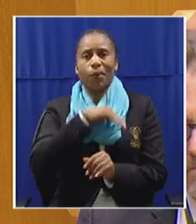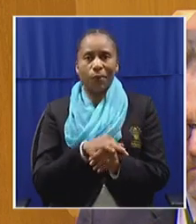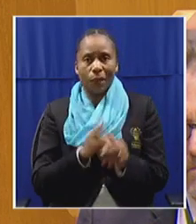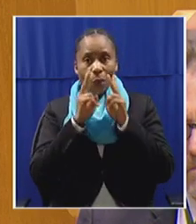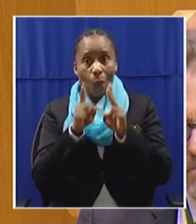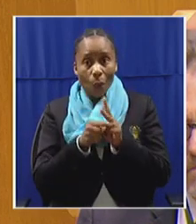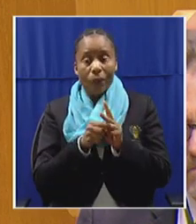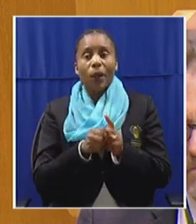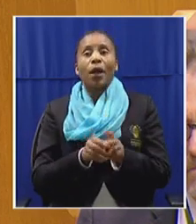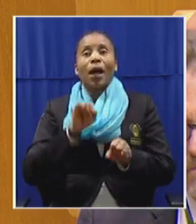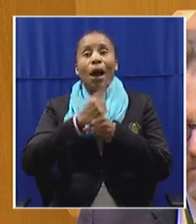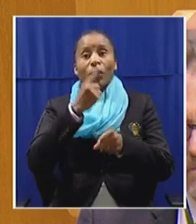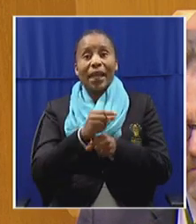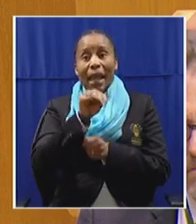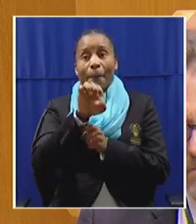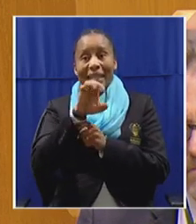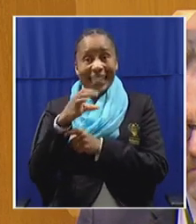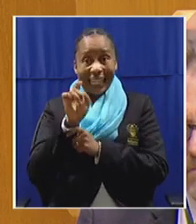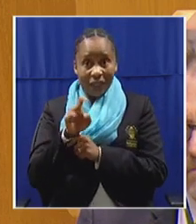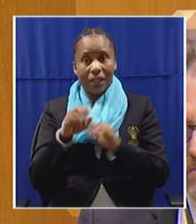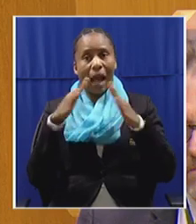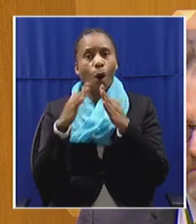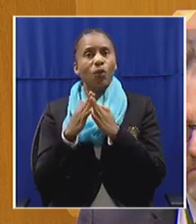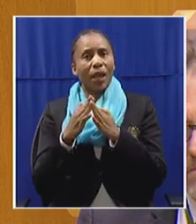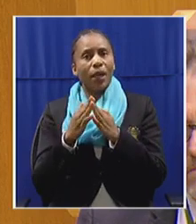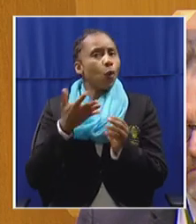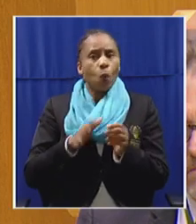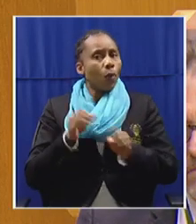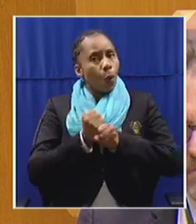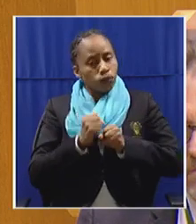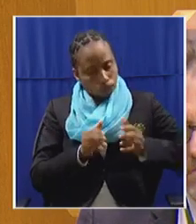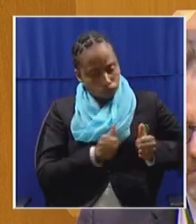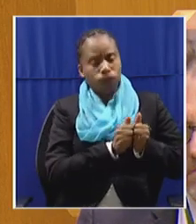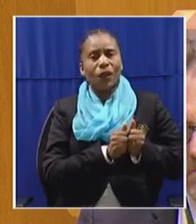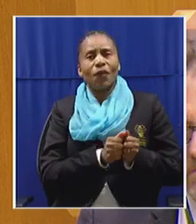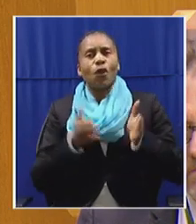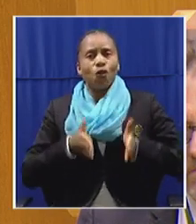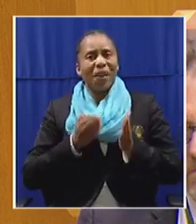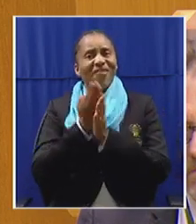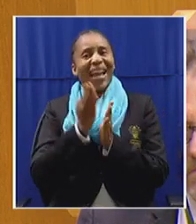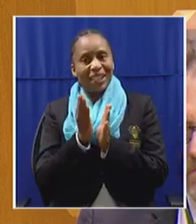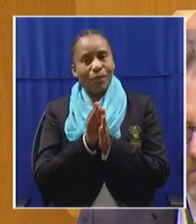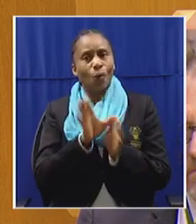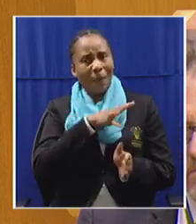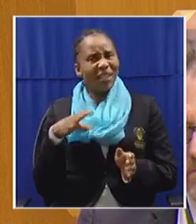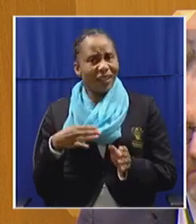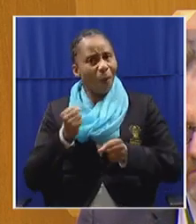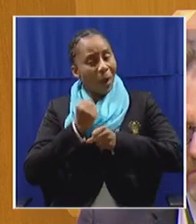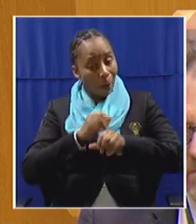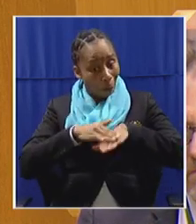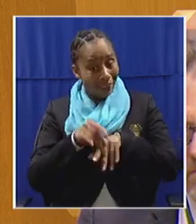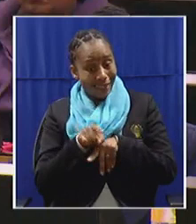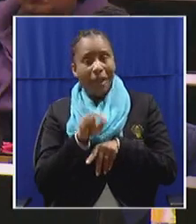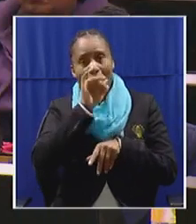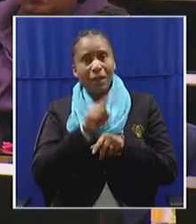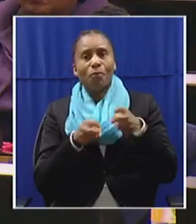Gauteng MEC of Housing refuses to cooperate with the Human Rights Commission looking into this, would you, Deputy President,